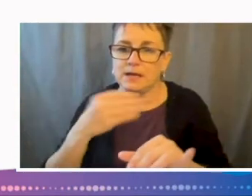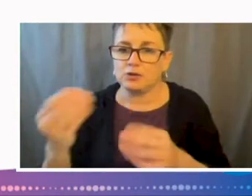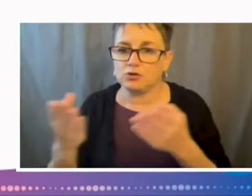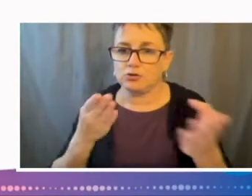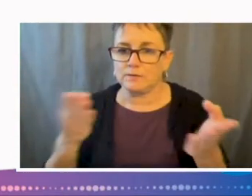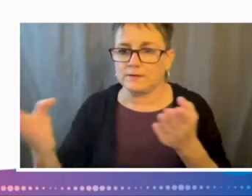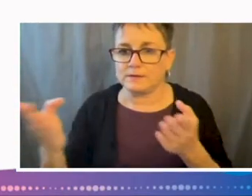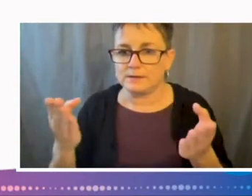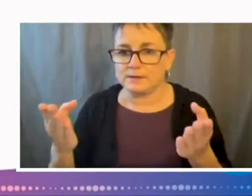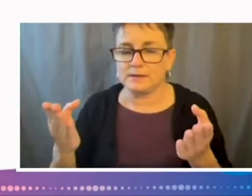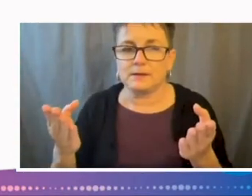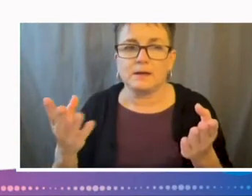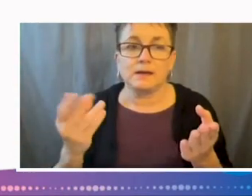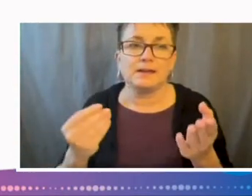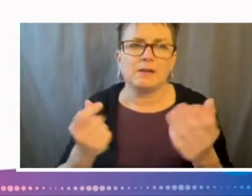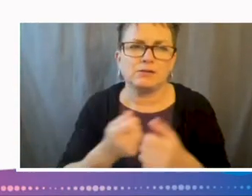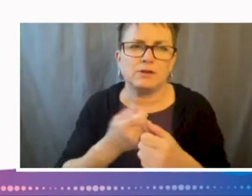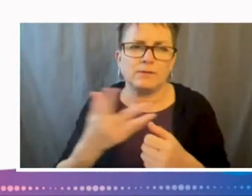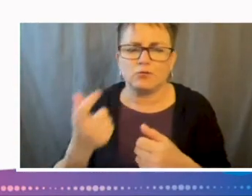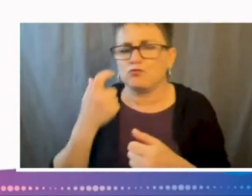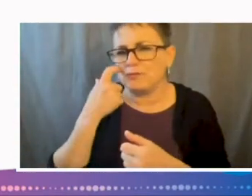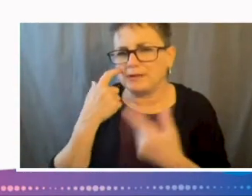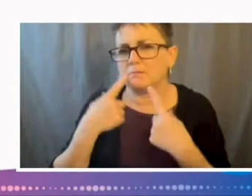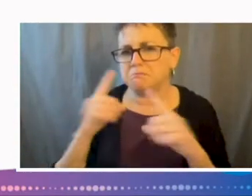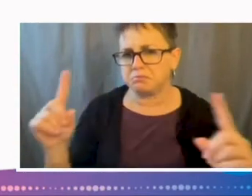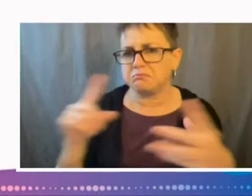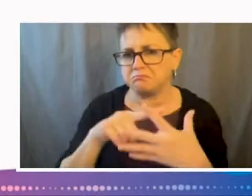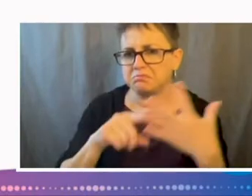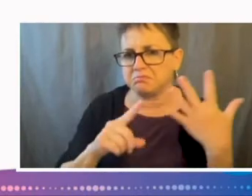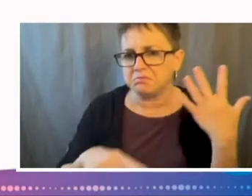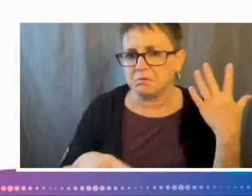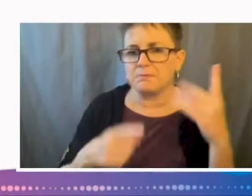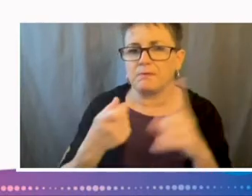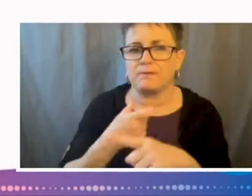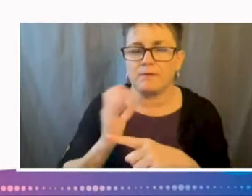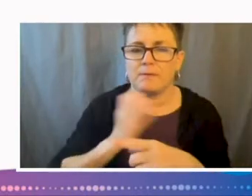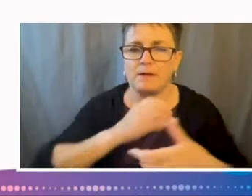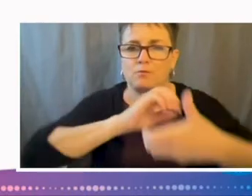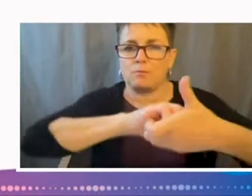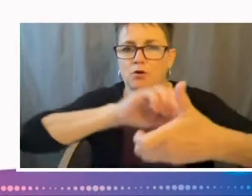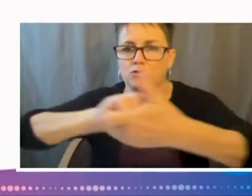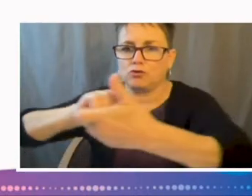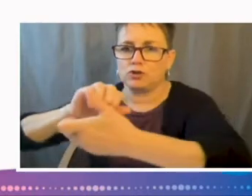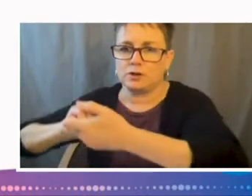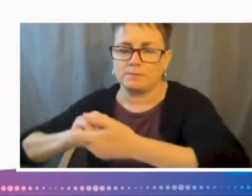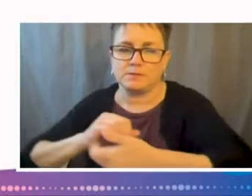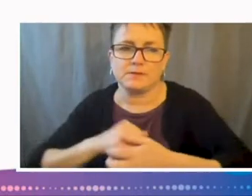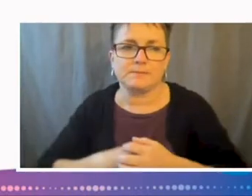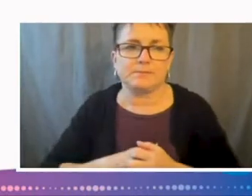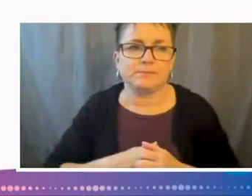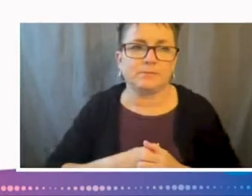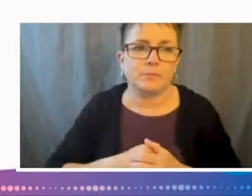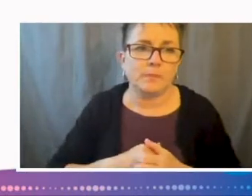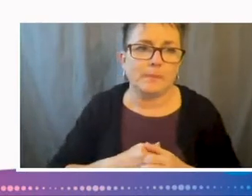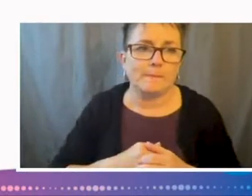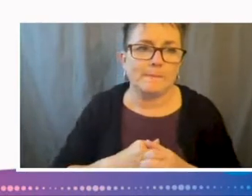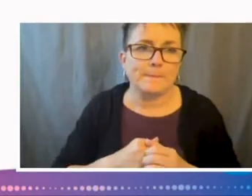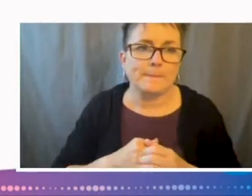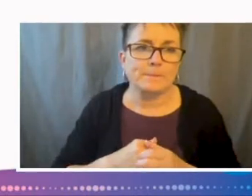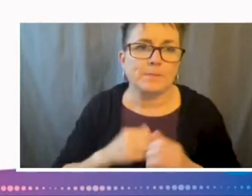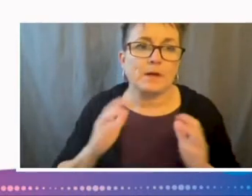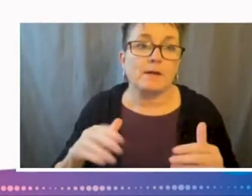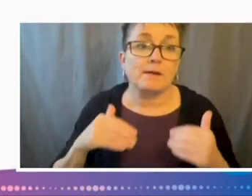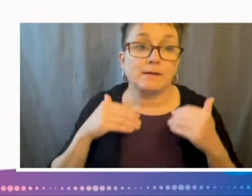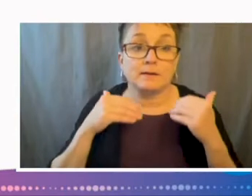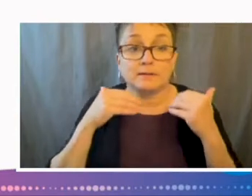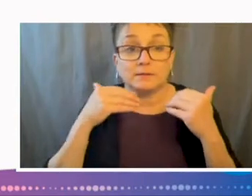are a few recent successes that have come out of our joint efforts. Our next generation of commuter rail cars will have bridge